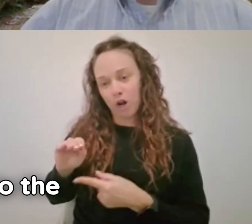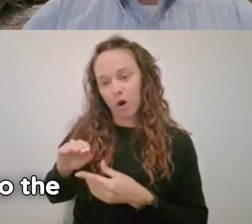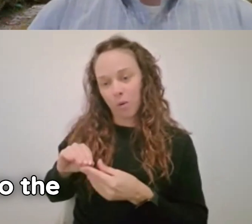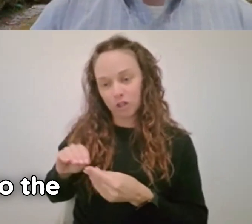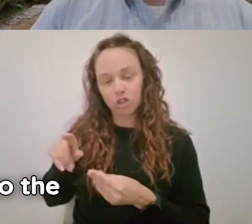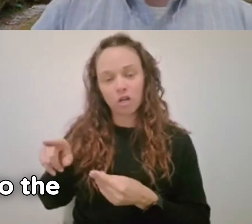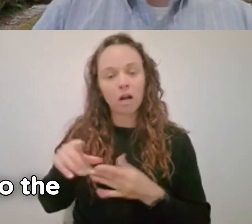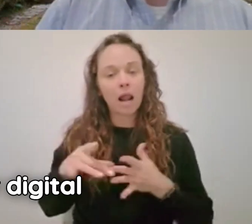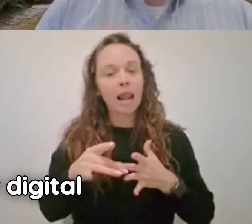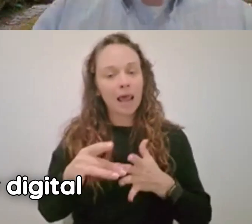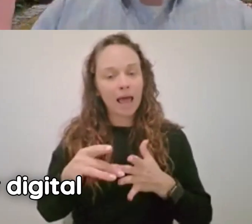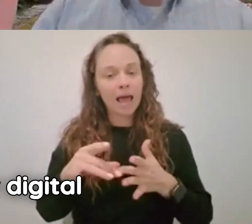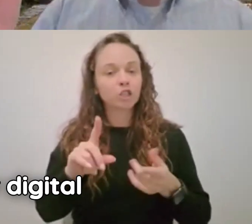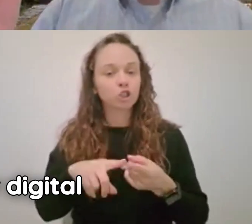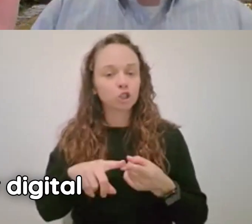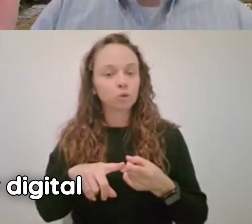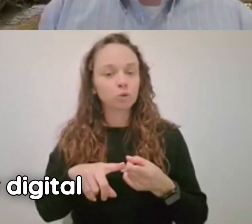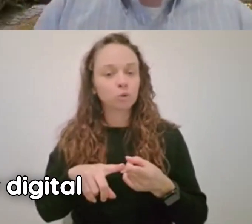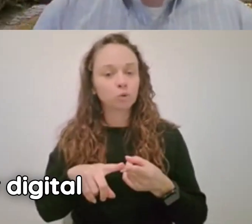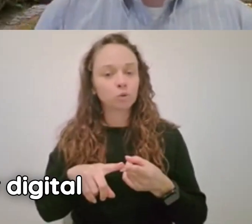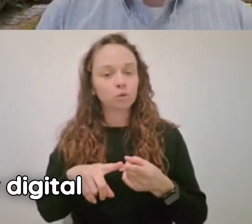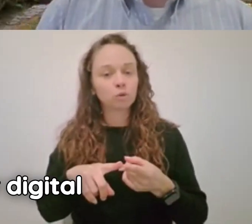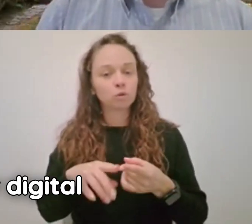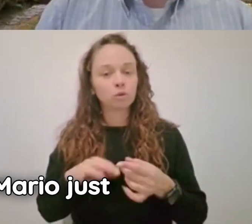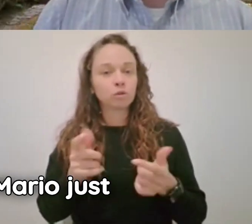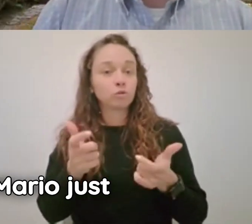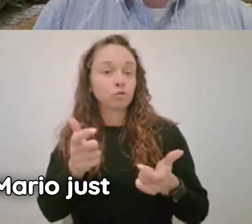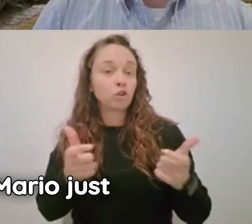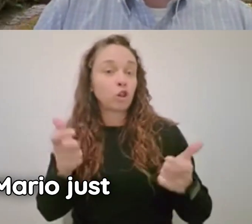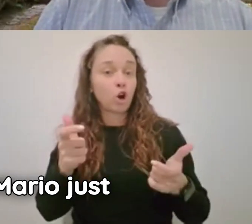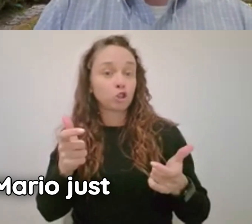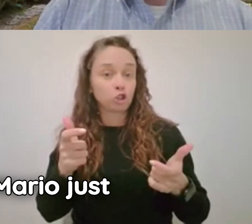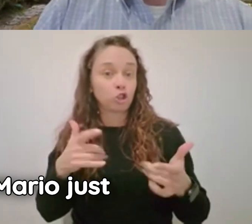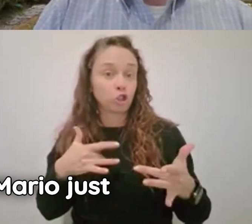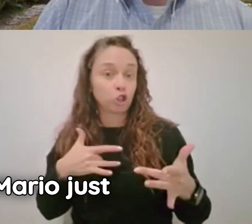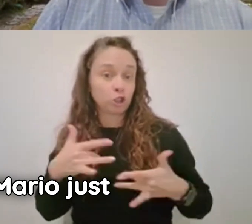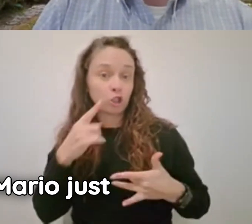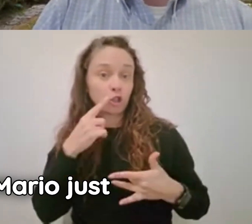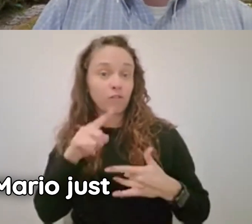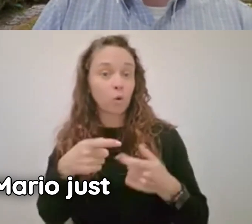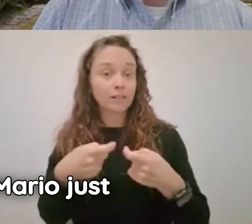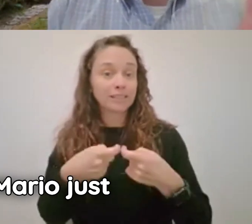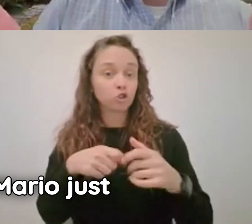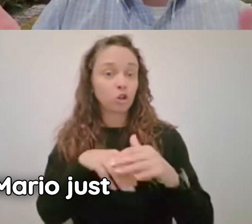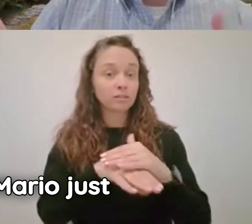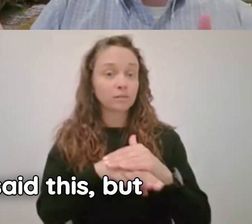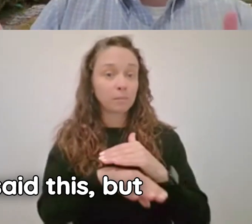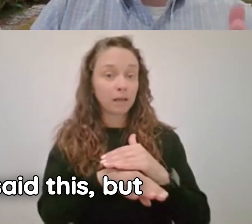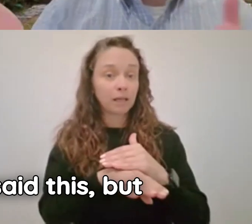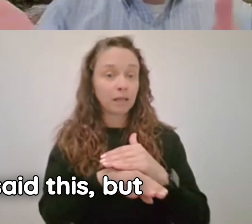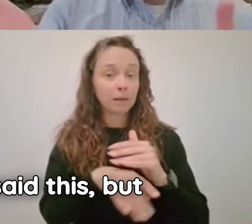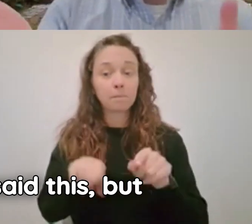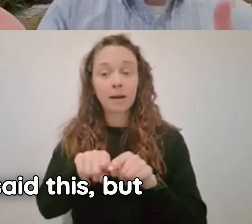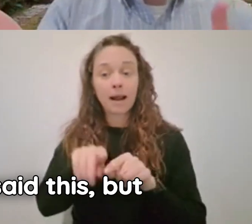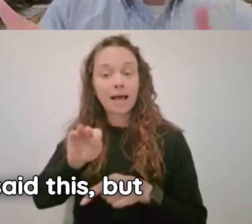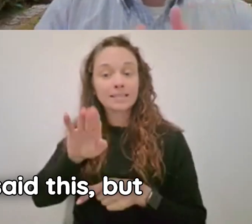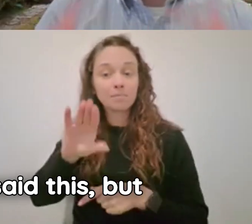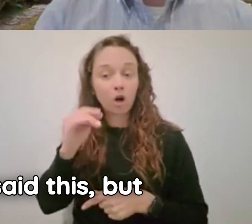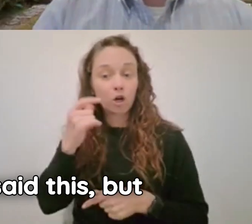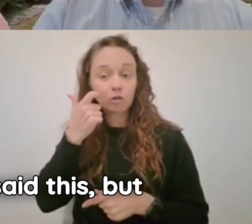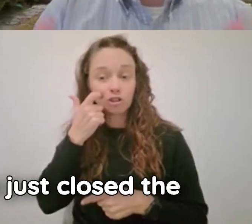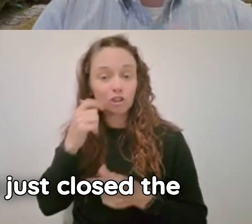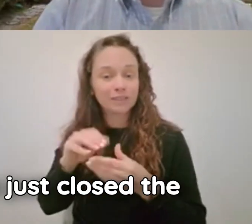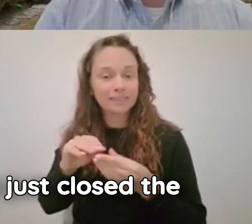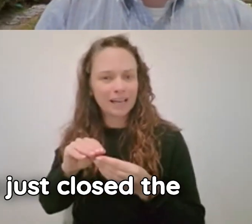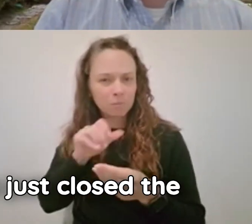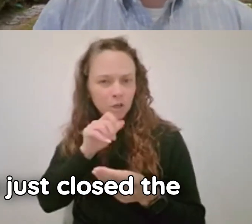into the larger concern for digital accessibility. But as Mario just said, I'm not sure if he said this,